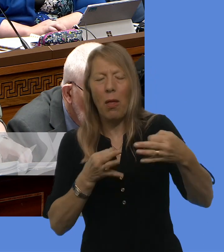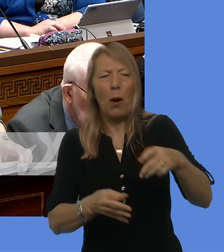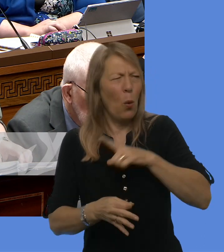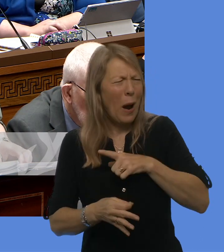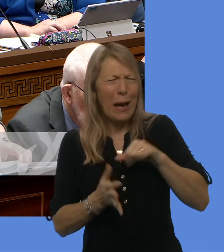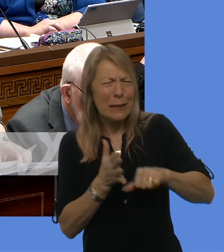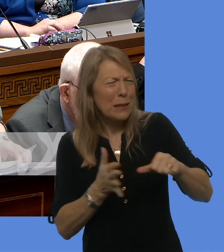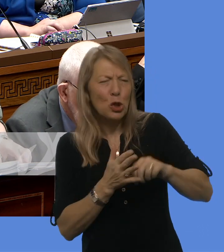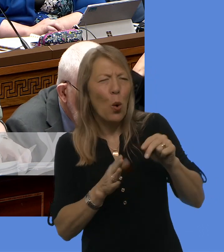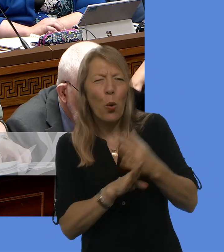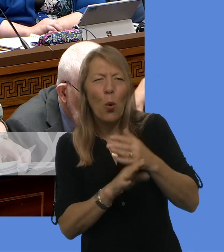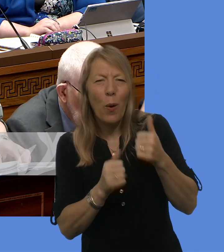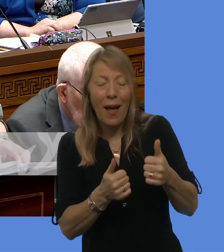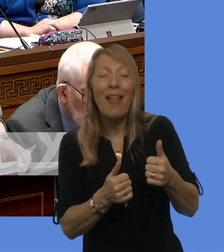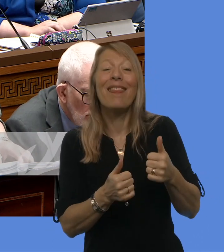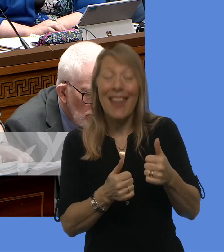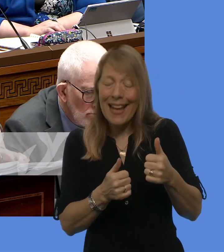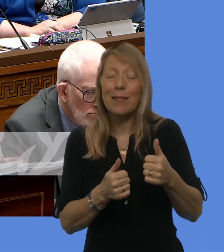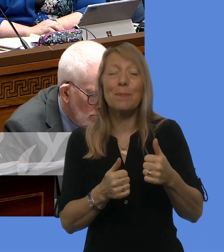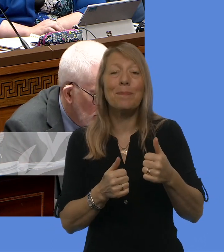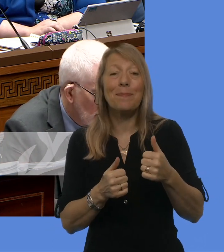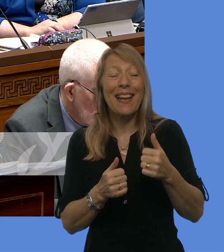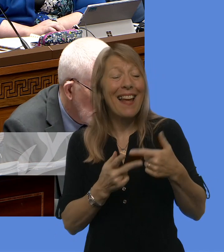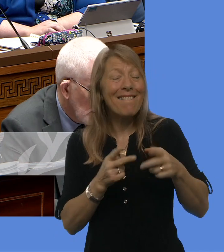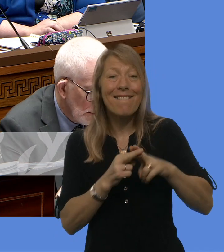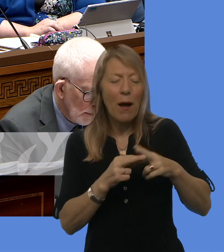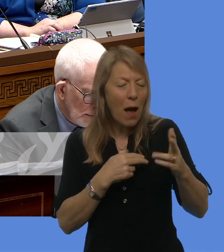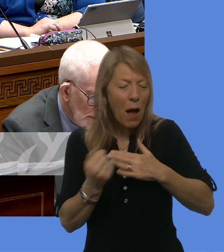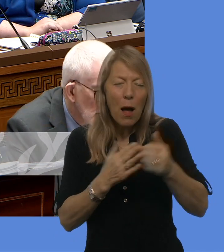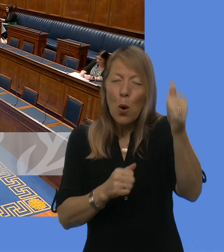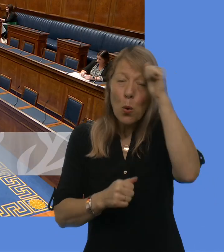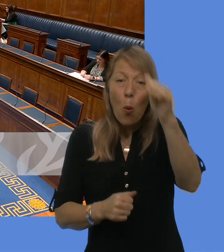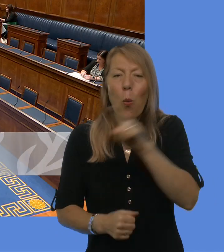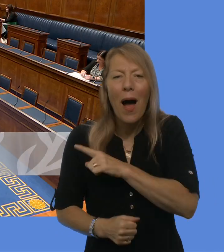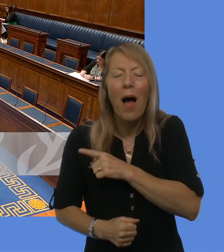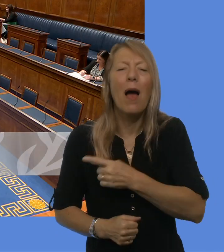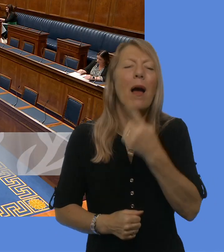life easier, I guarantee you, for the board, but may not actually help the officers you speak about. Alan Chambers.